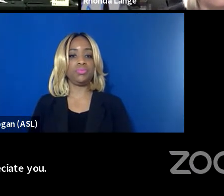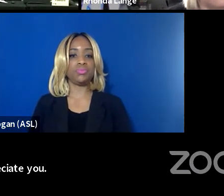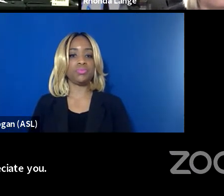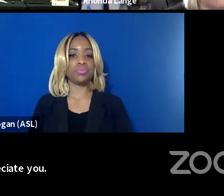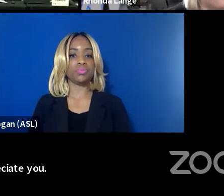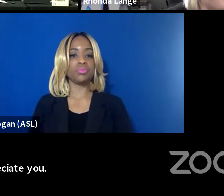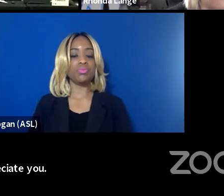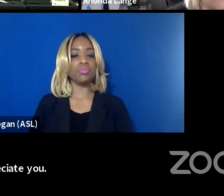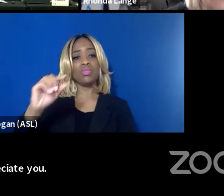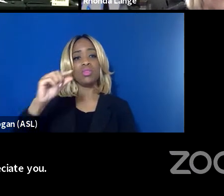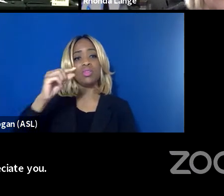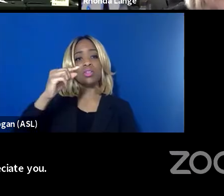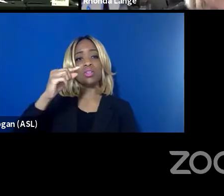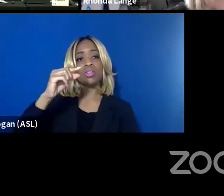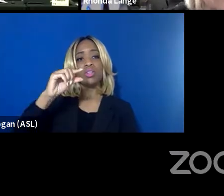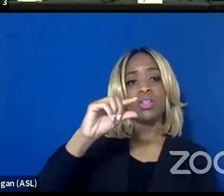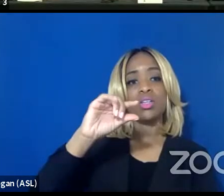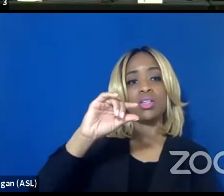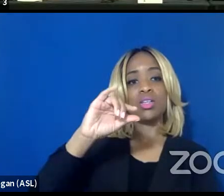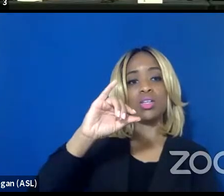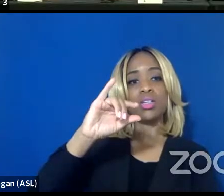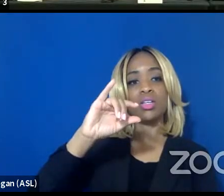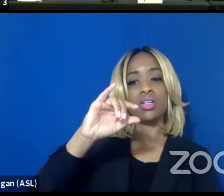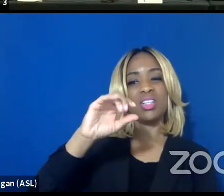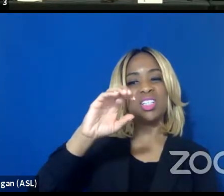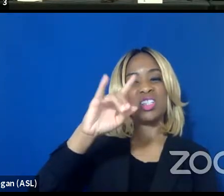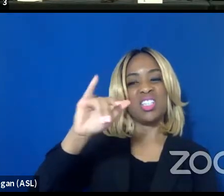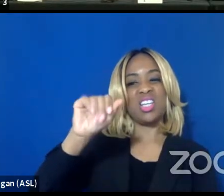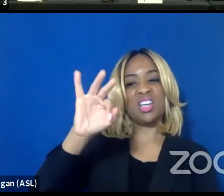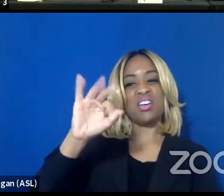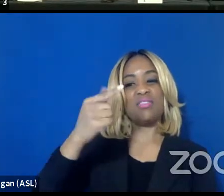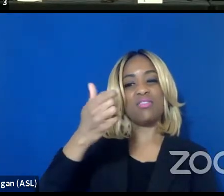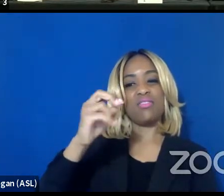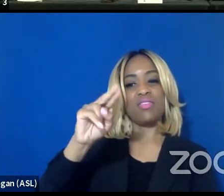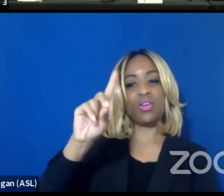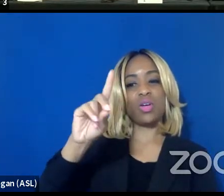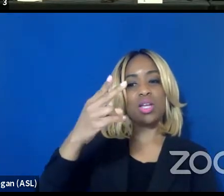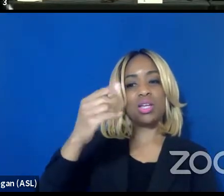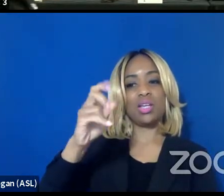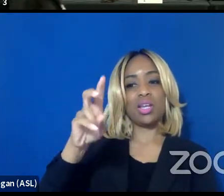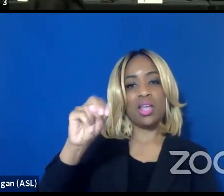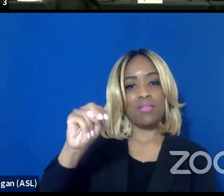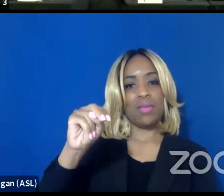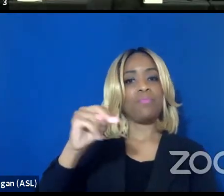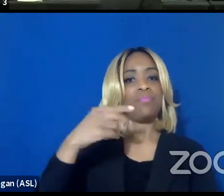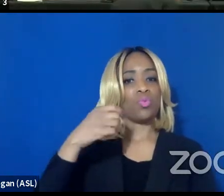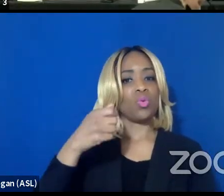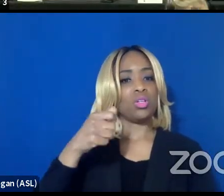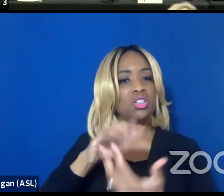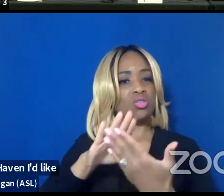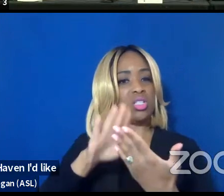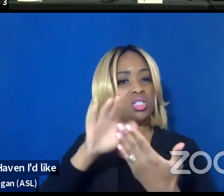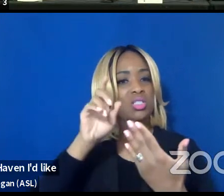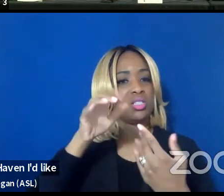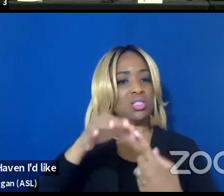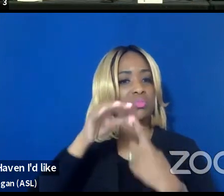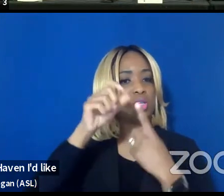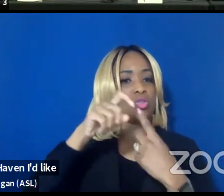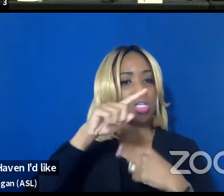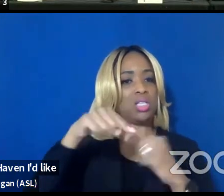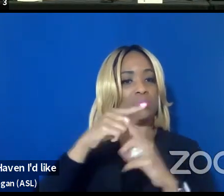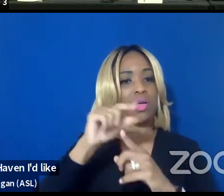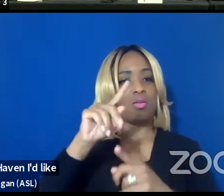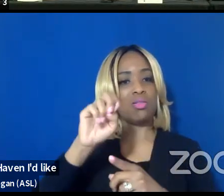Jerry McCaleb, City Grand Haven. I'd like to address the special needs, like many before me, about the